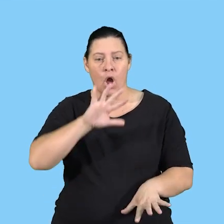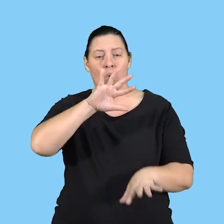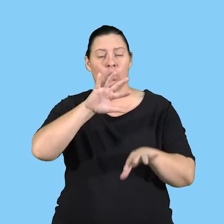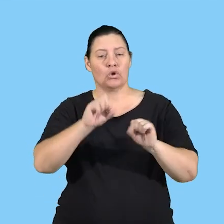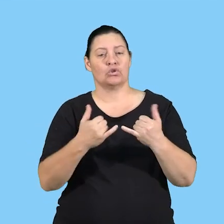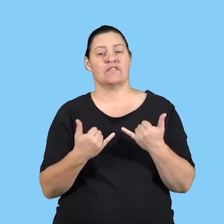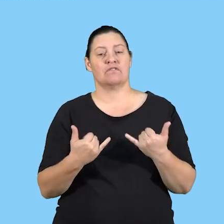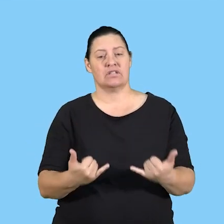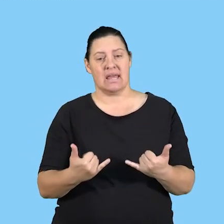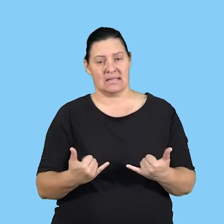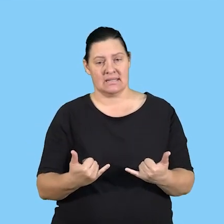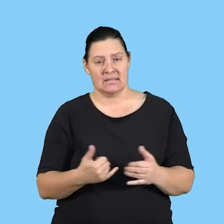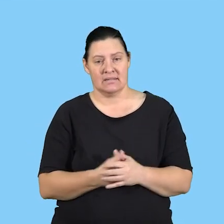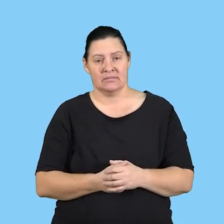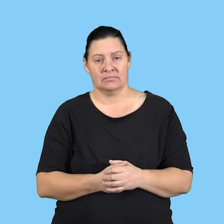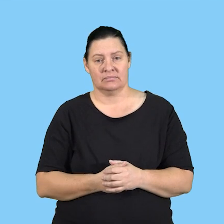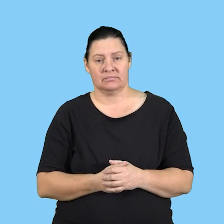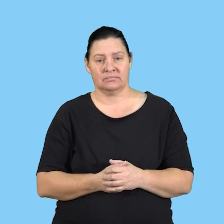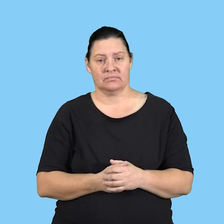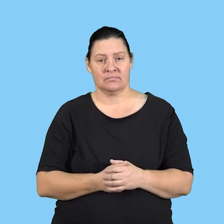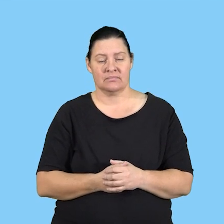And the conclusion for today's mediation,